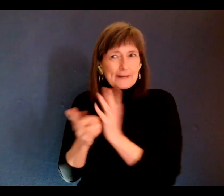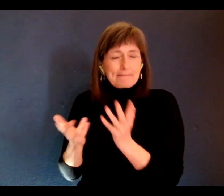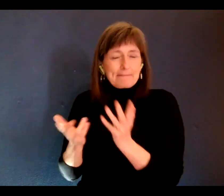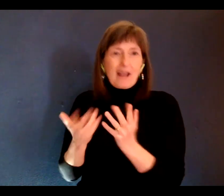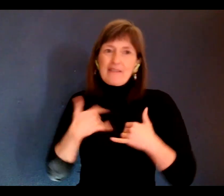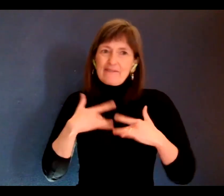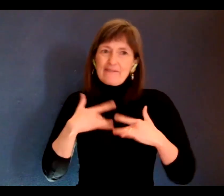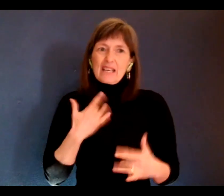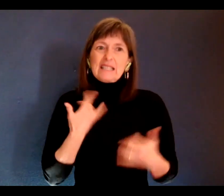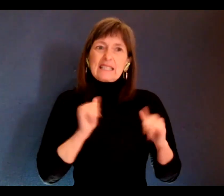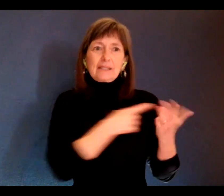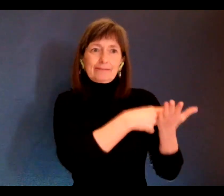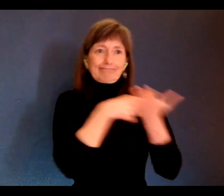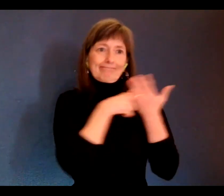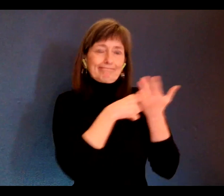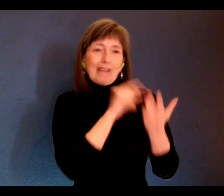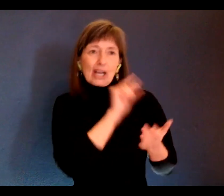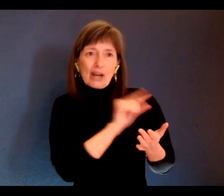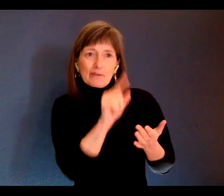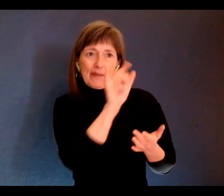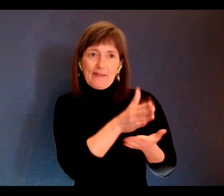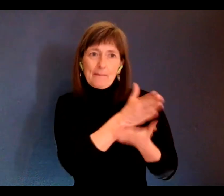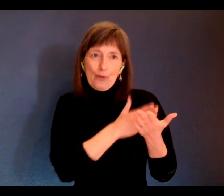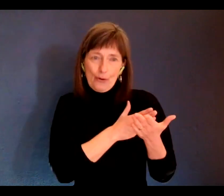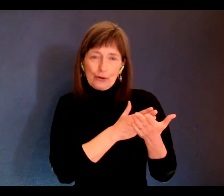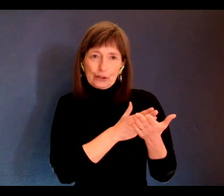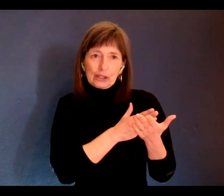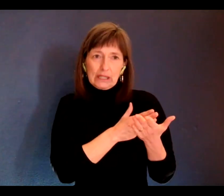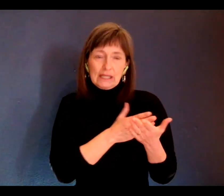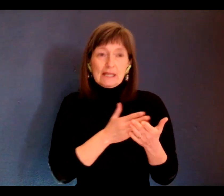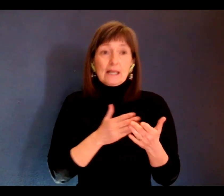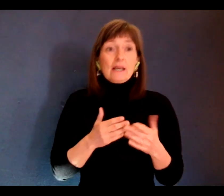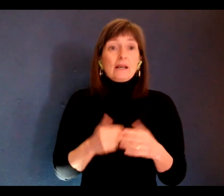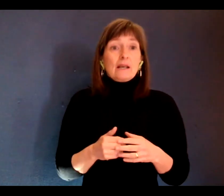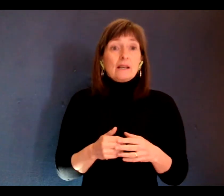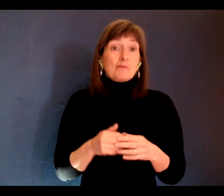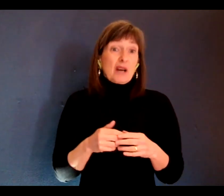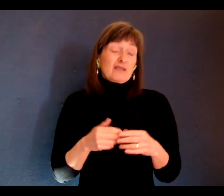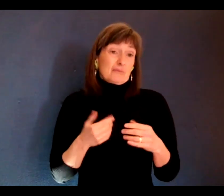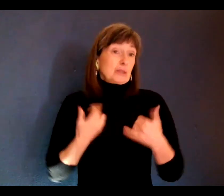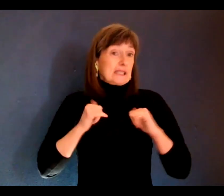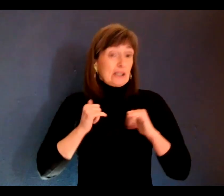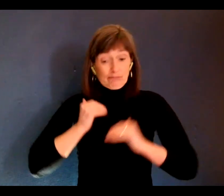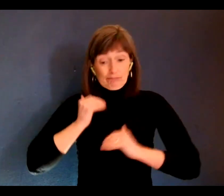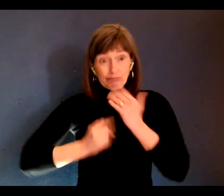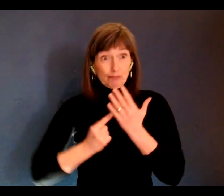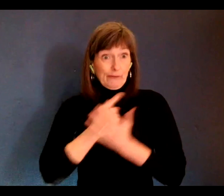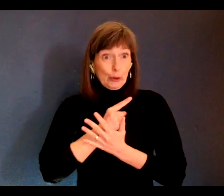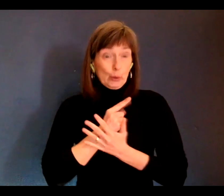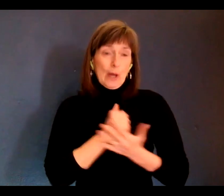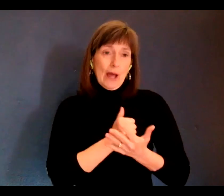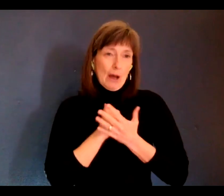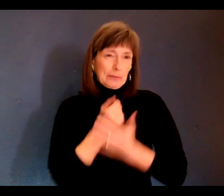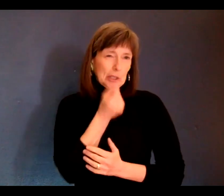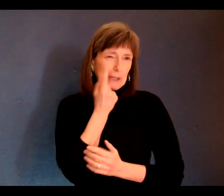think the question still remains, but I think we're getting at some of it through this process. Yeah,